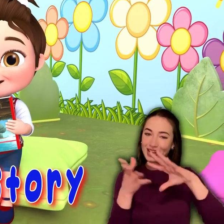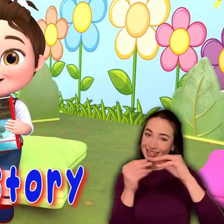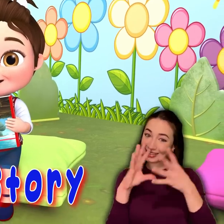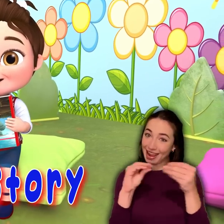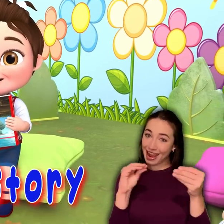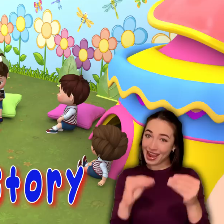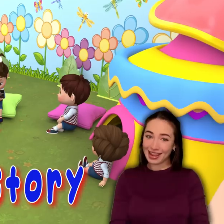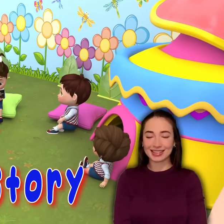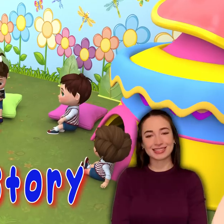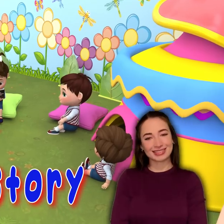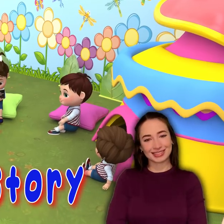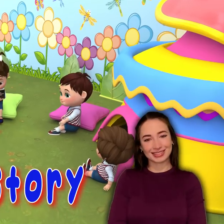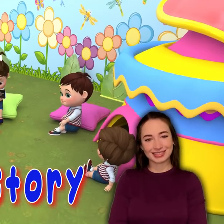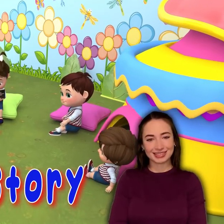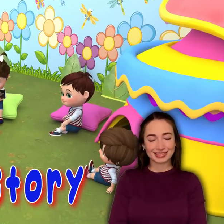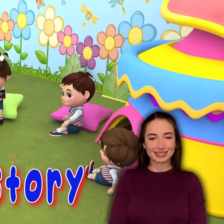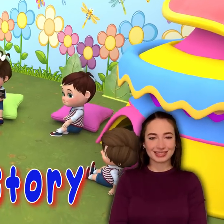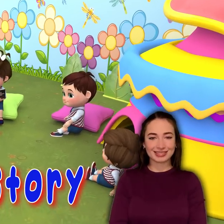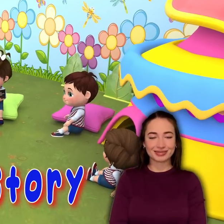reading a story